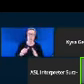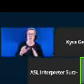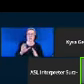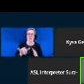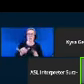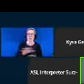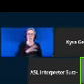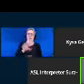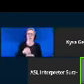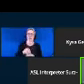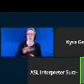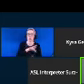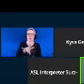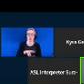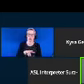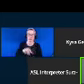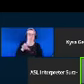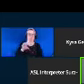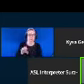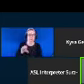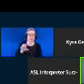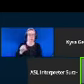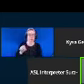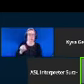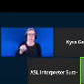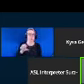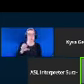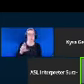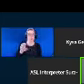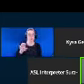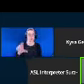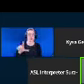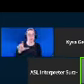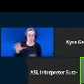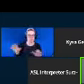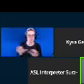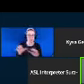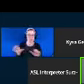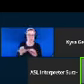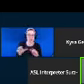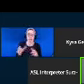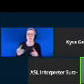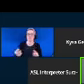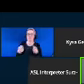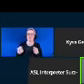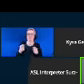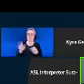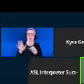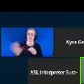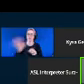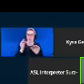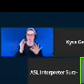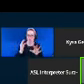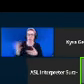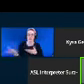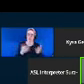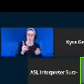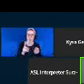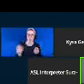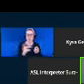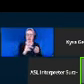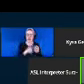what CRCL does, is really engaging with communities and bringing that feedback and input back to the department and component leadership to